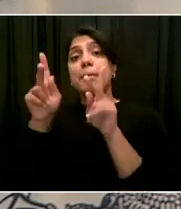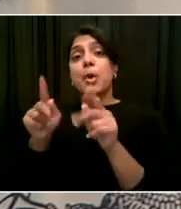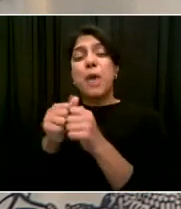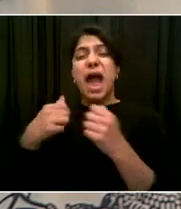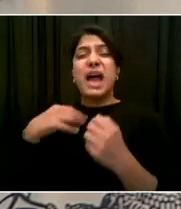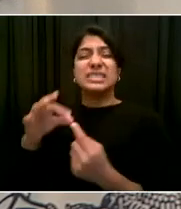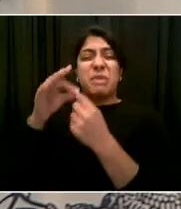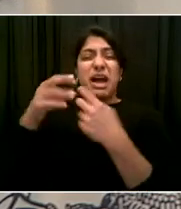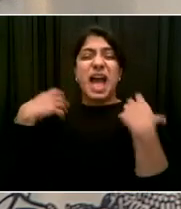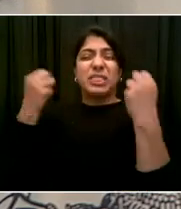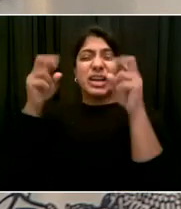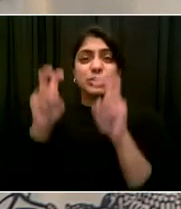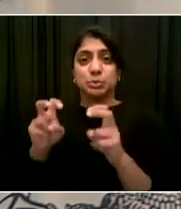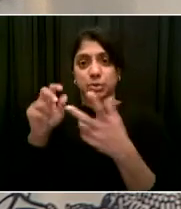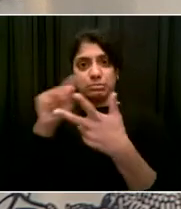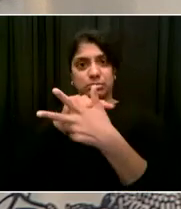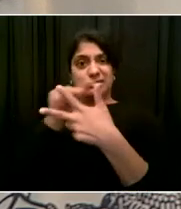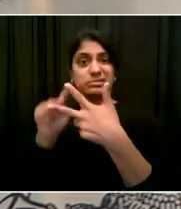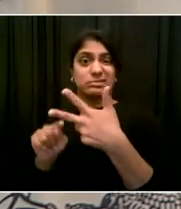safe.